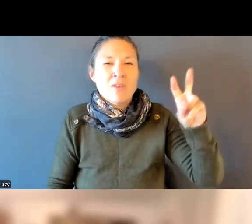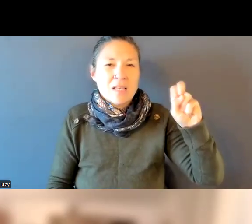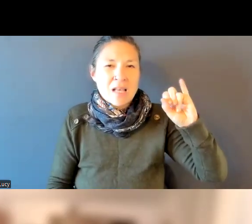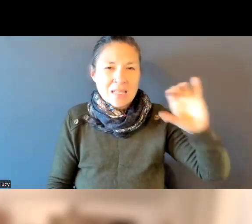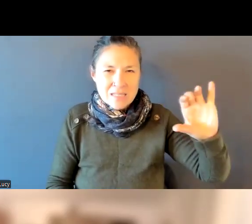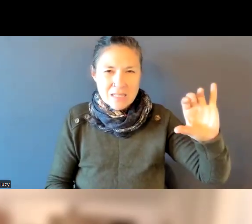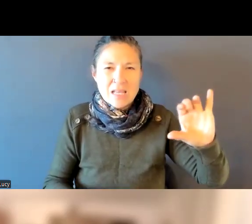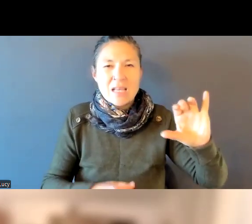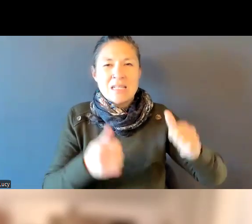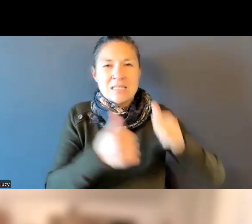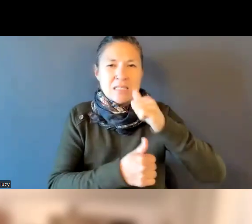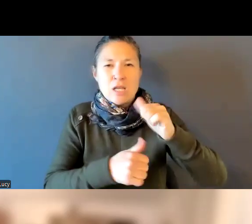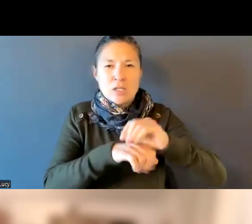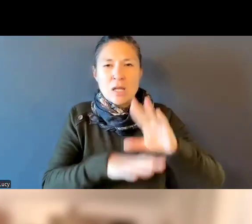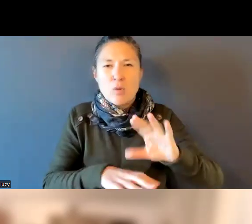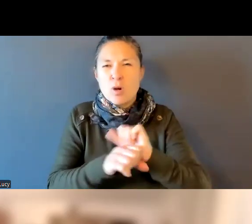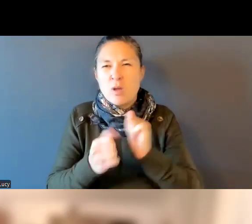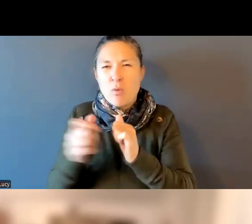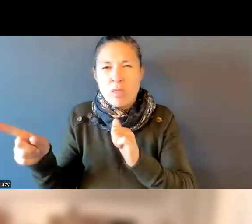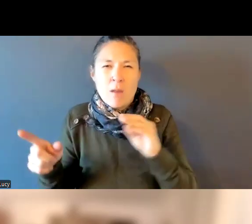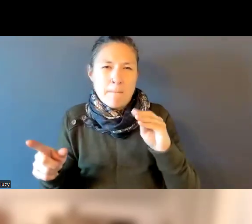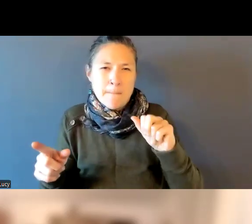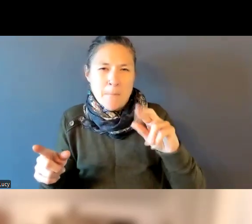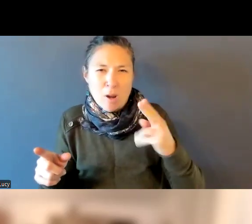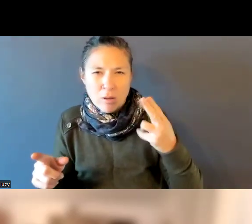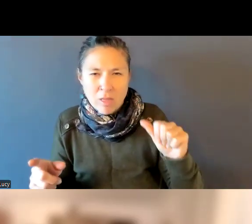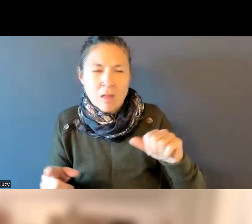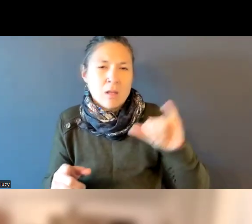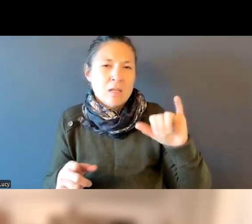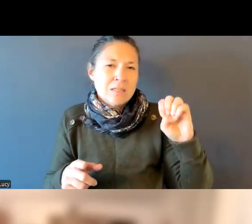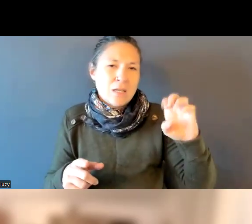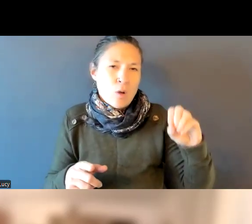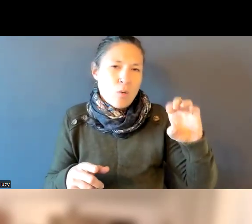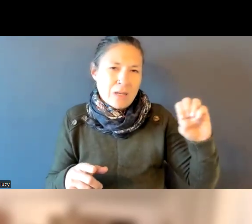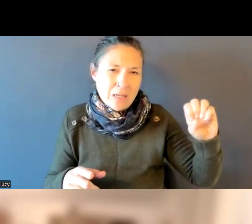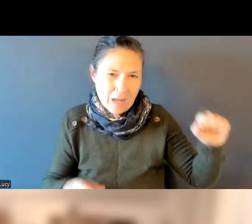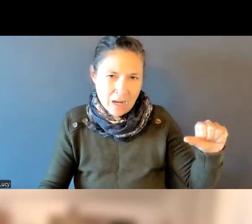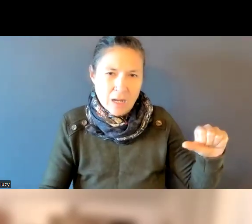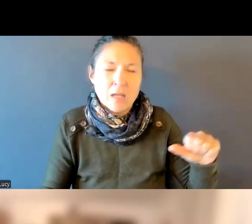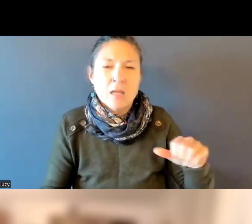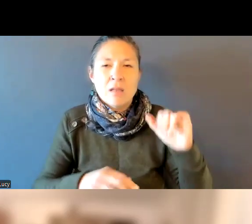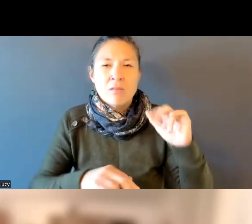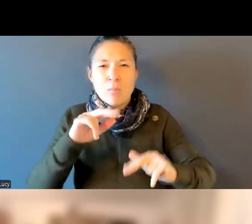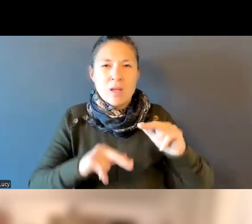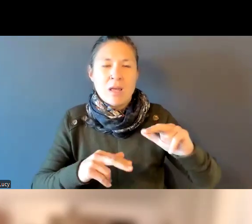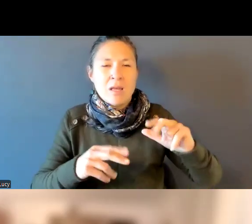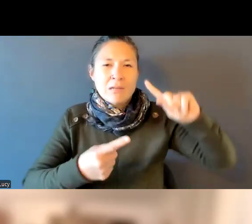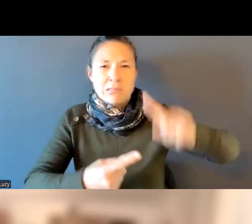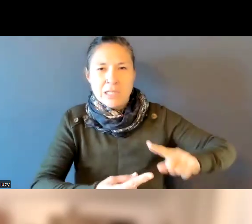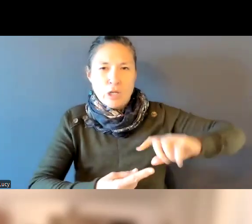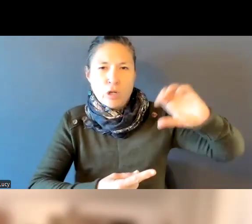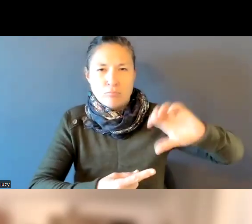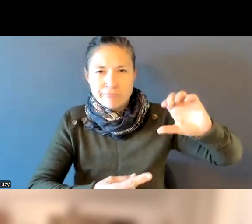with Martha and the Executive Office of Environmental and Energy and Environmental Affairs on the Building Decarbonization Clearinghouse